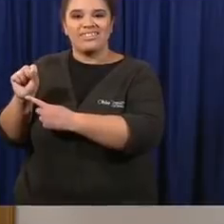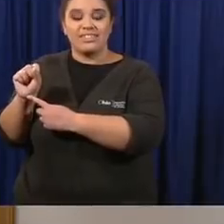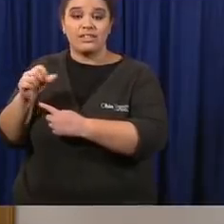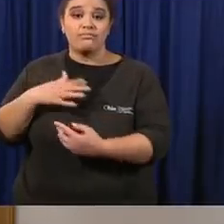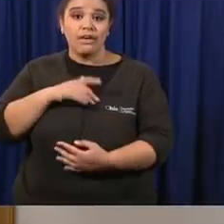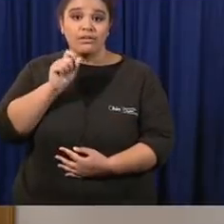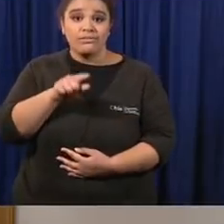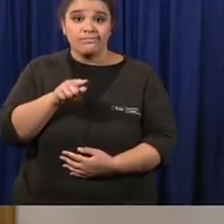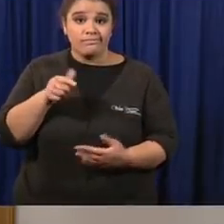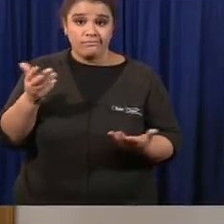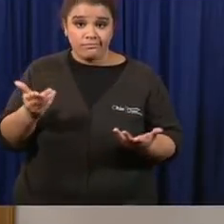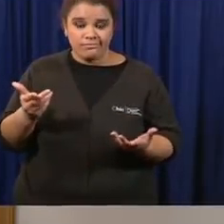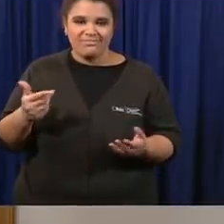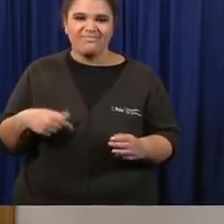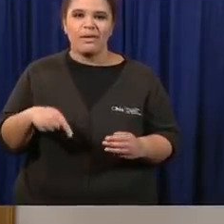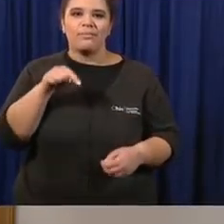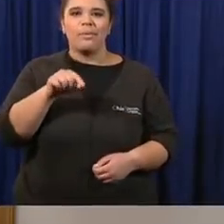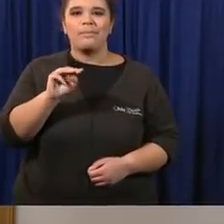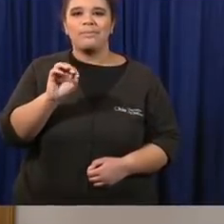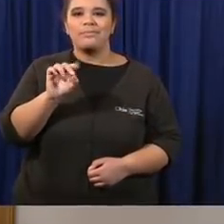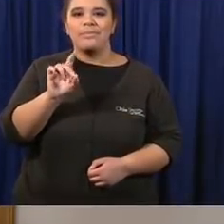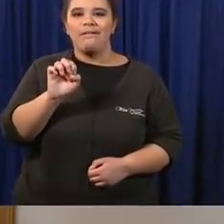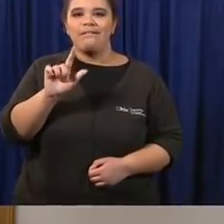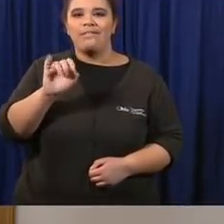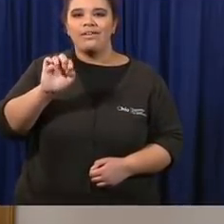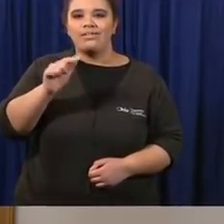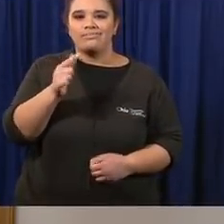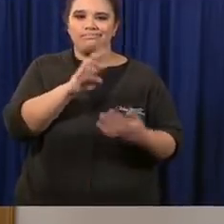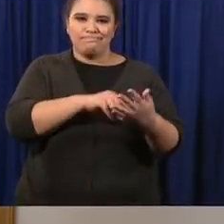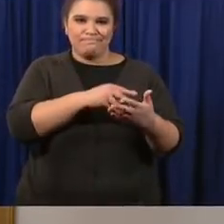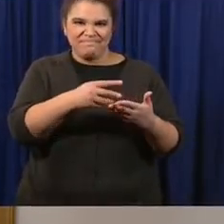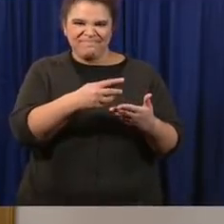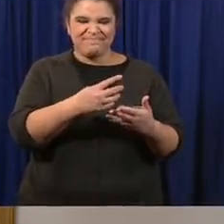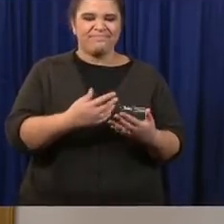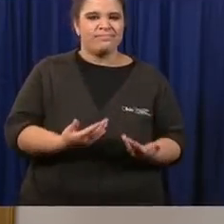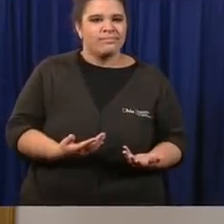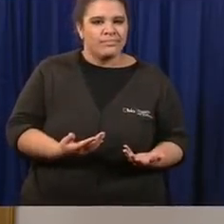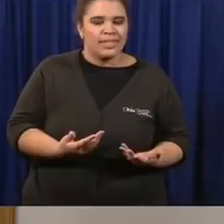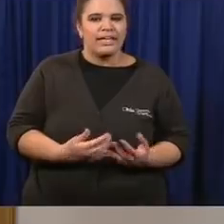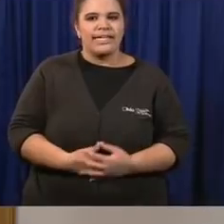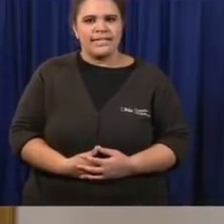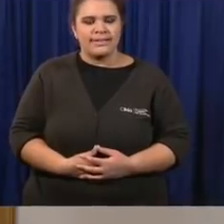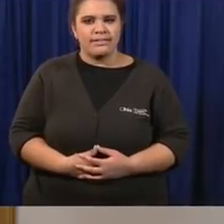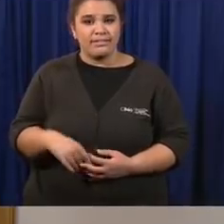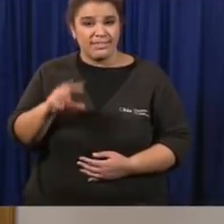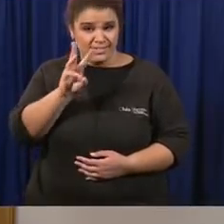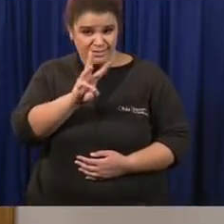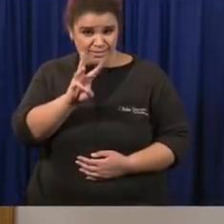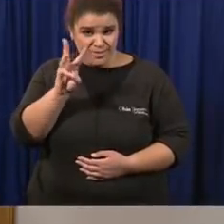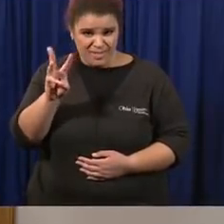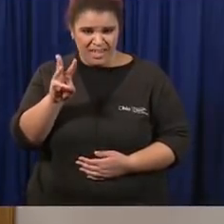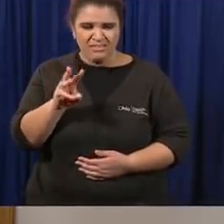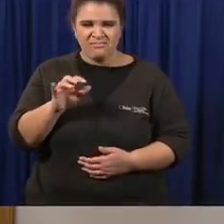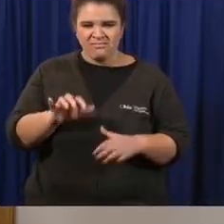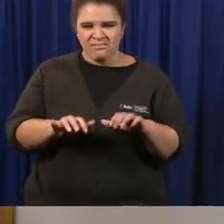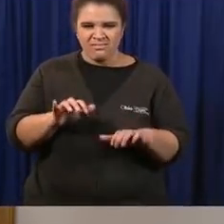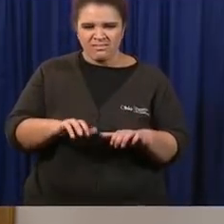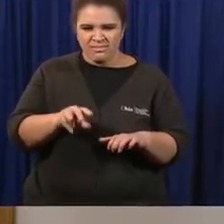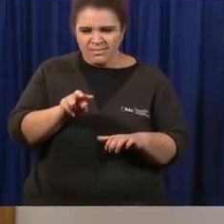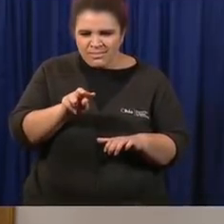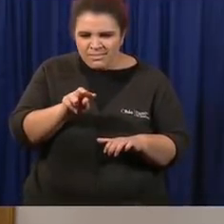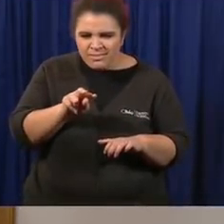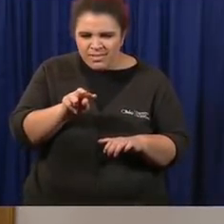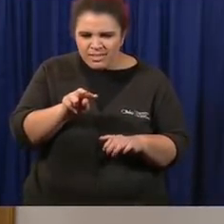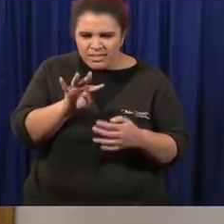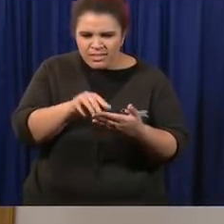about. Maybe it's a little hard to understand, but it looks as if the modeling on the website right now says